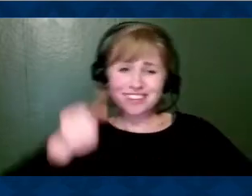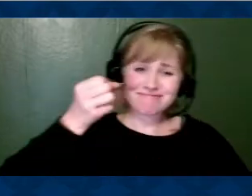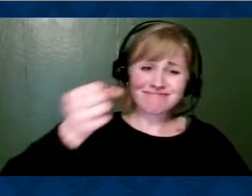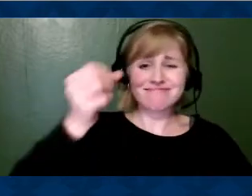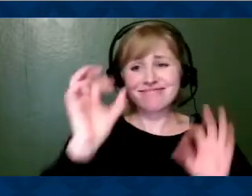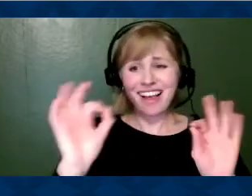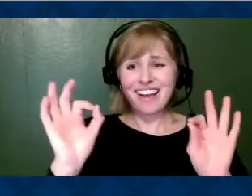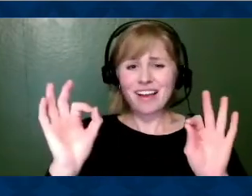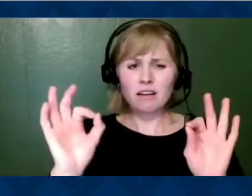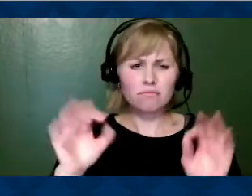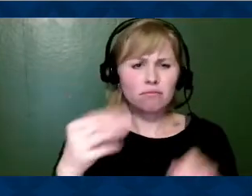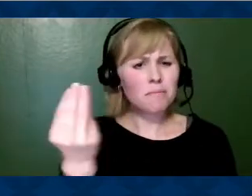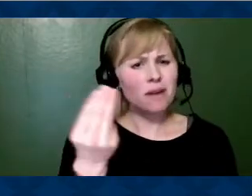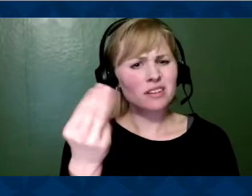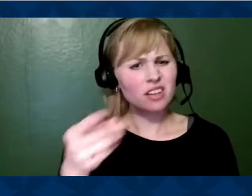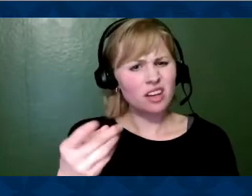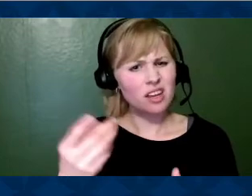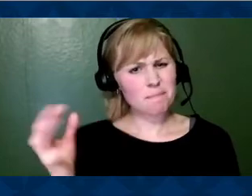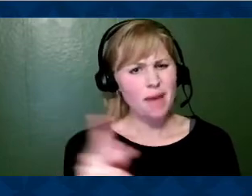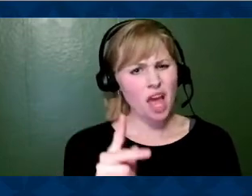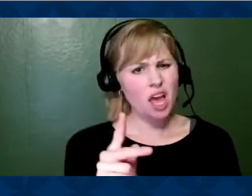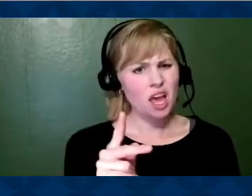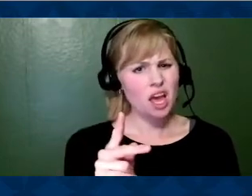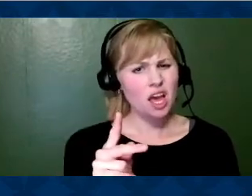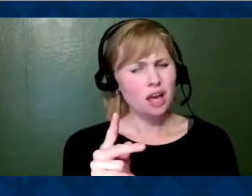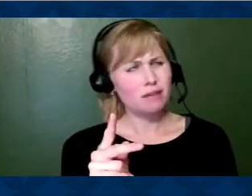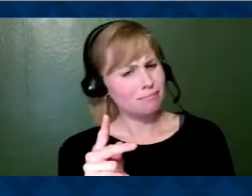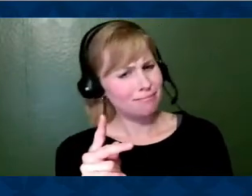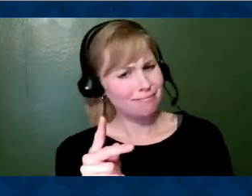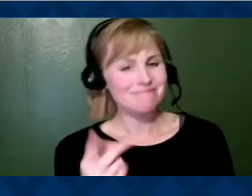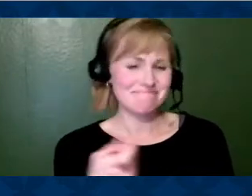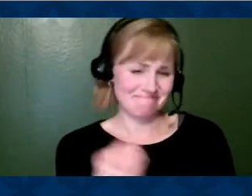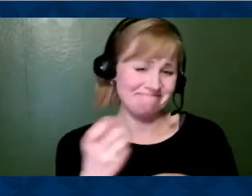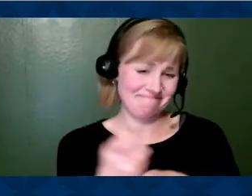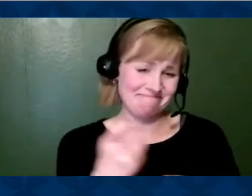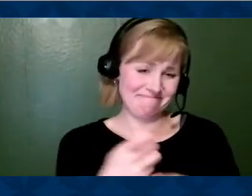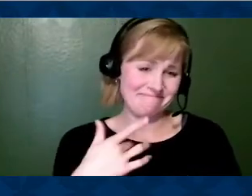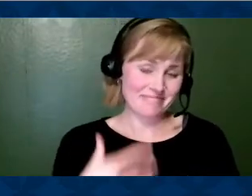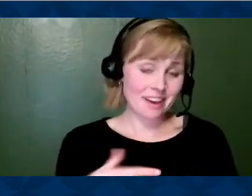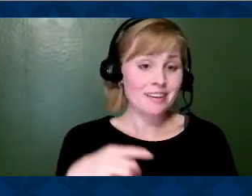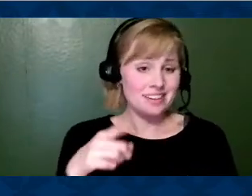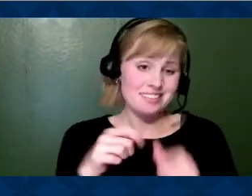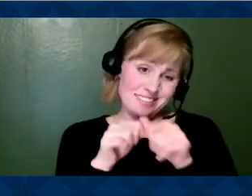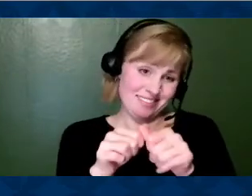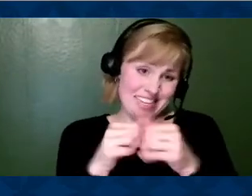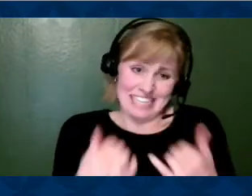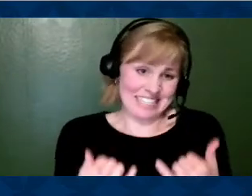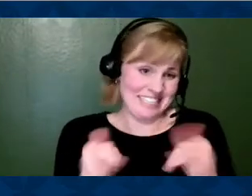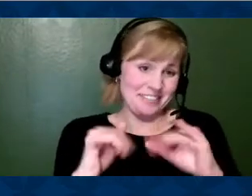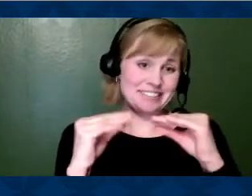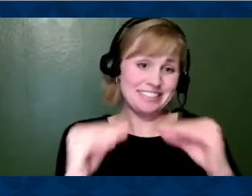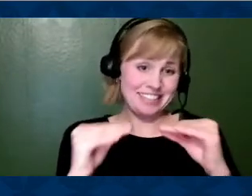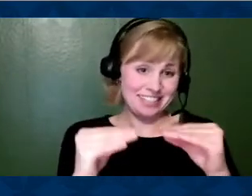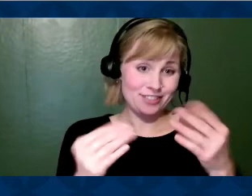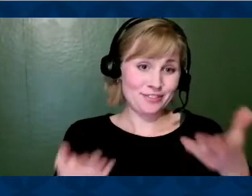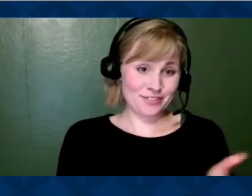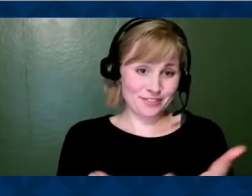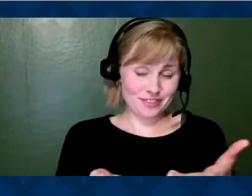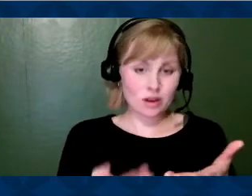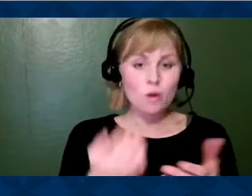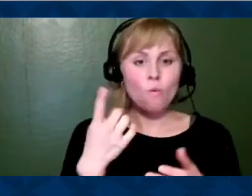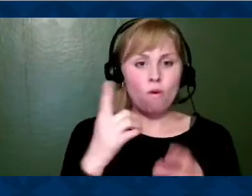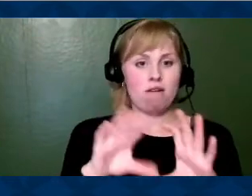a.m. So he continues to work at the law school, and he's teaching one class now for us called Criminal